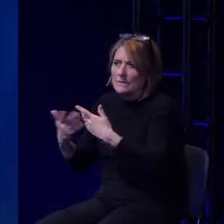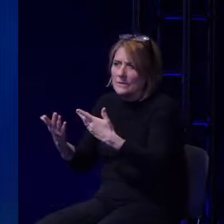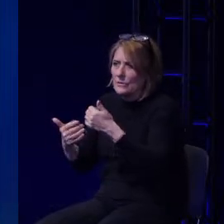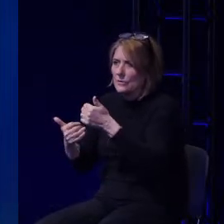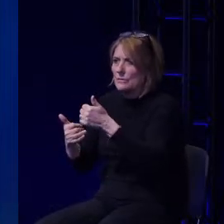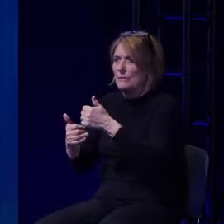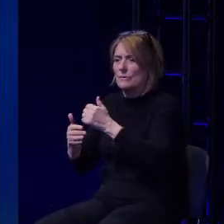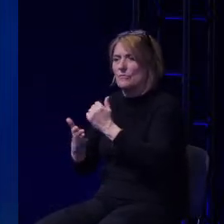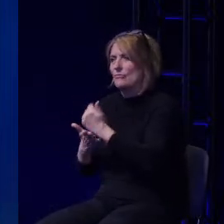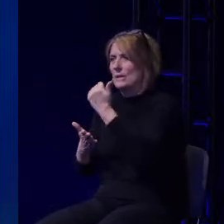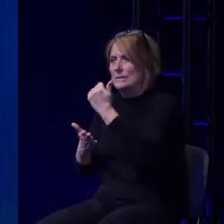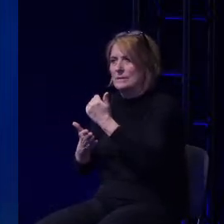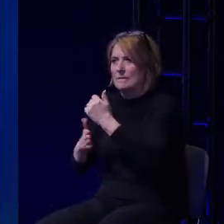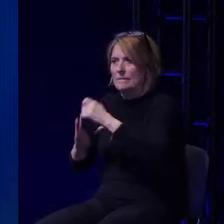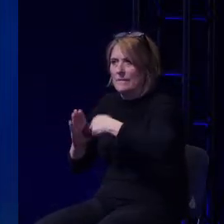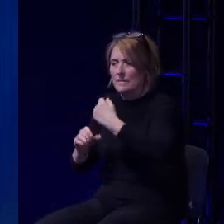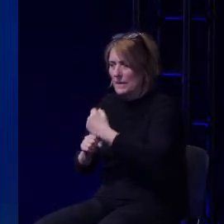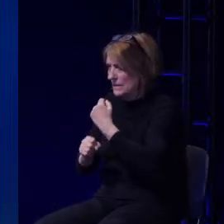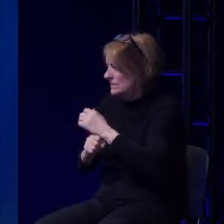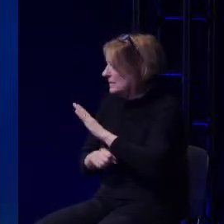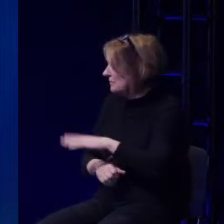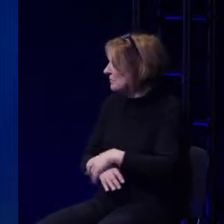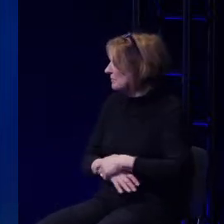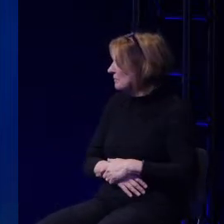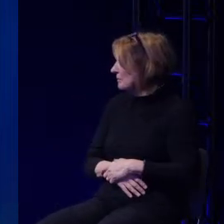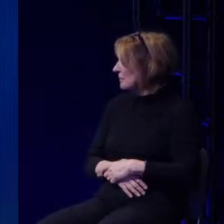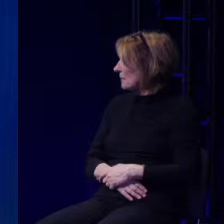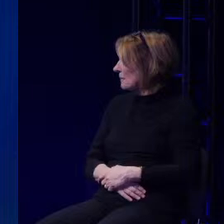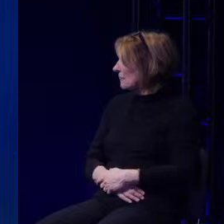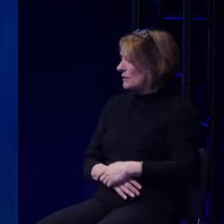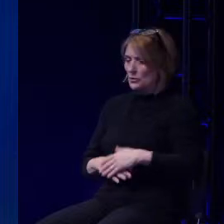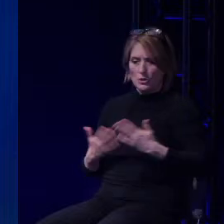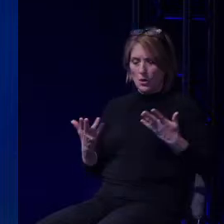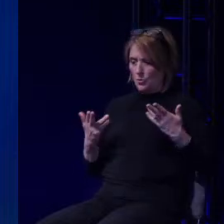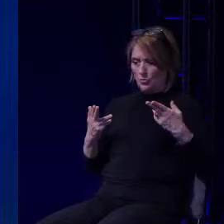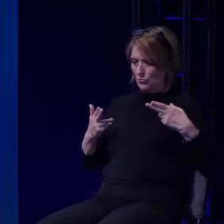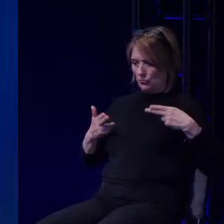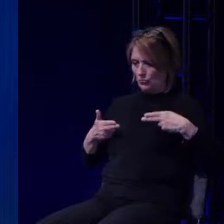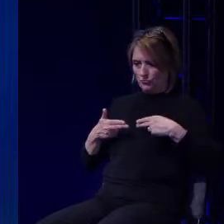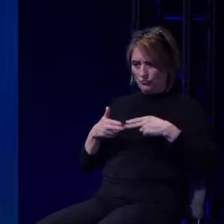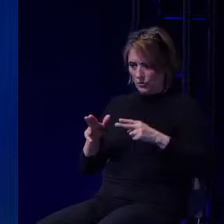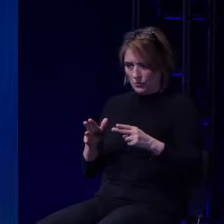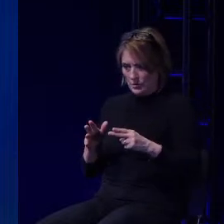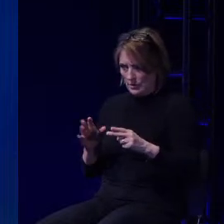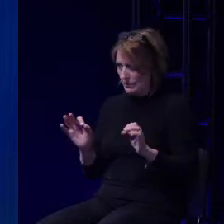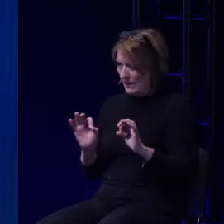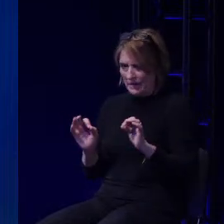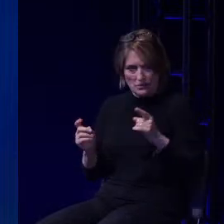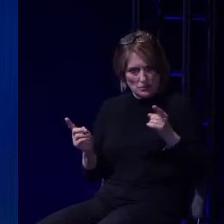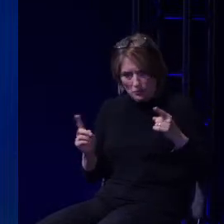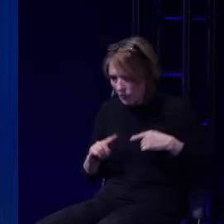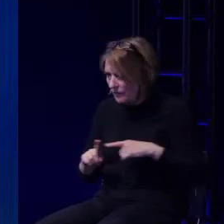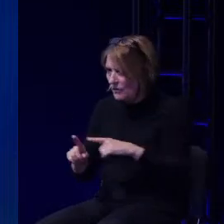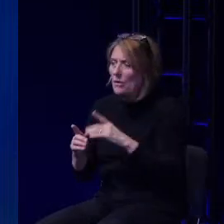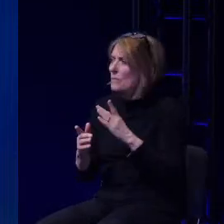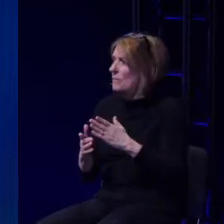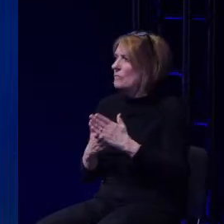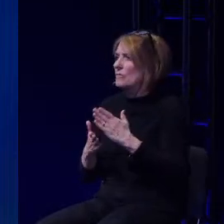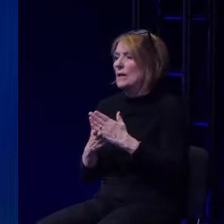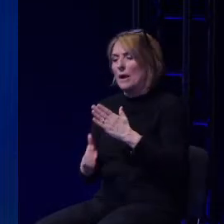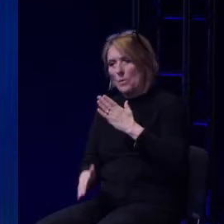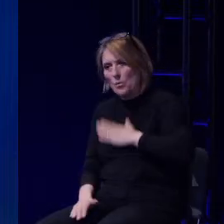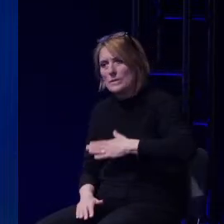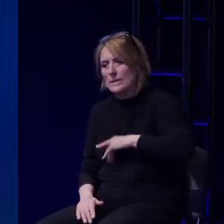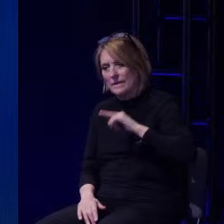and stuff. So anyway, so it wasn't a route. I didn't have a route to go into, and the thing that I really wanted to do was